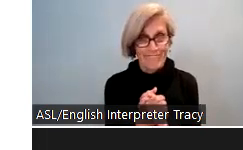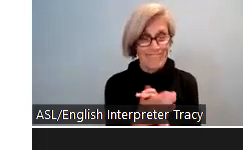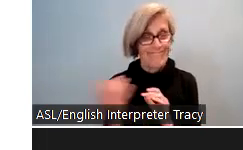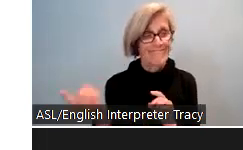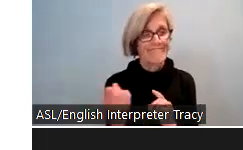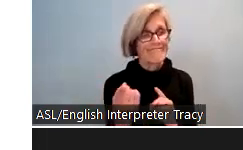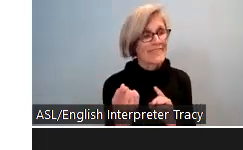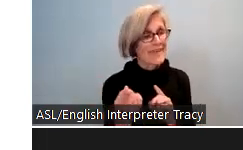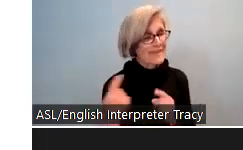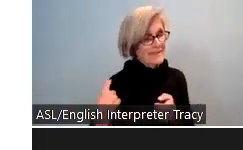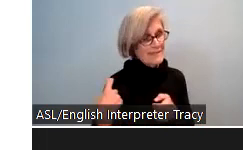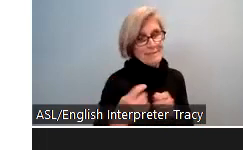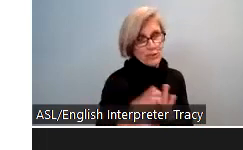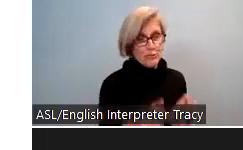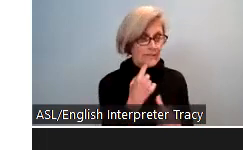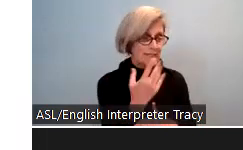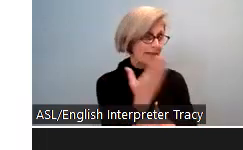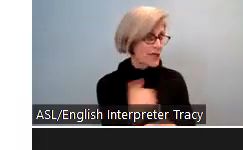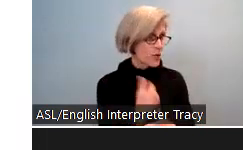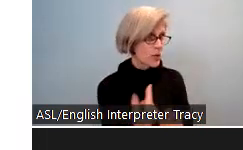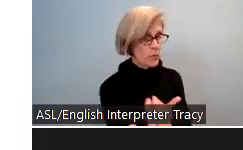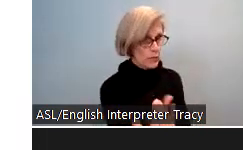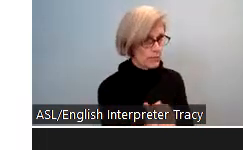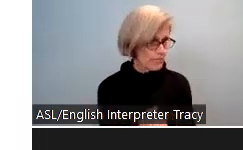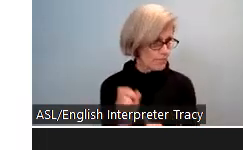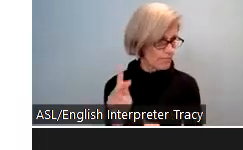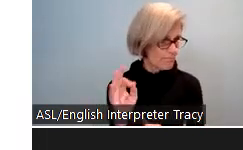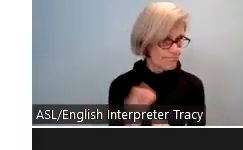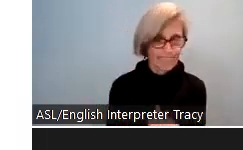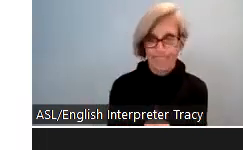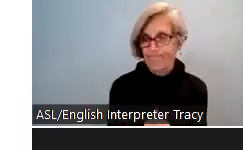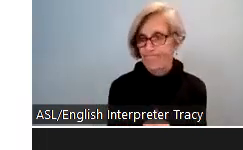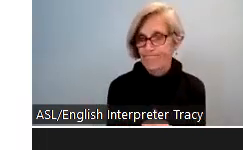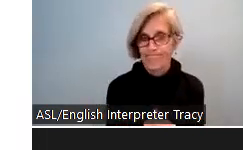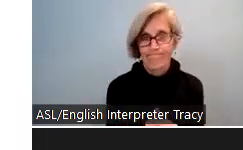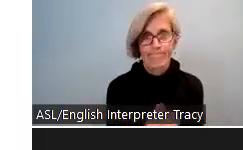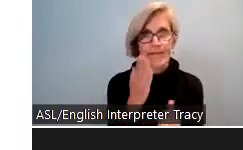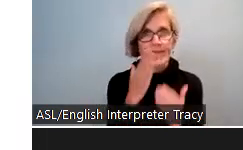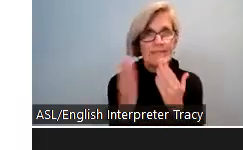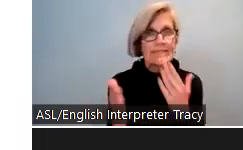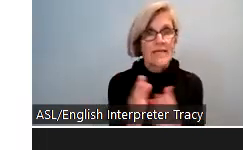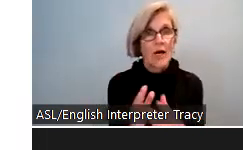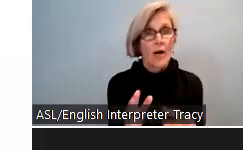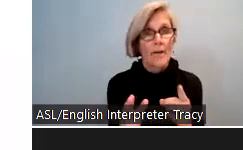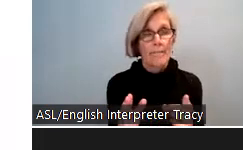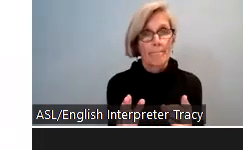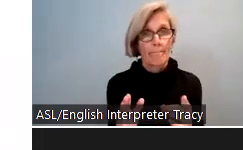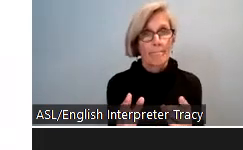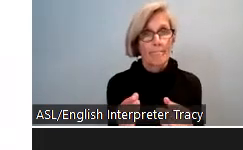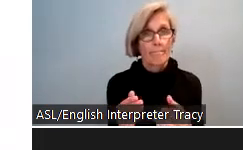standby. Thank you. Back to you, Stephen. Great, thanks Elena. Before we get into